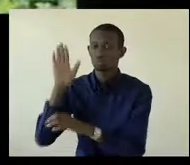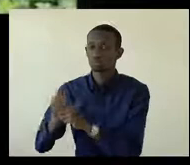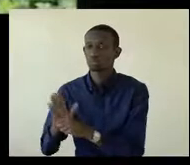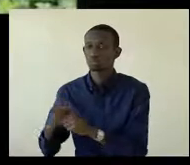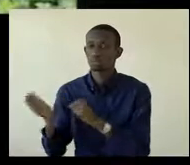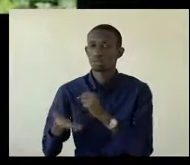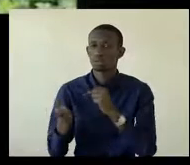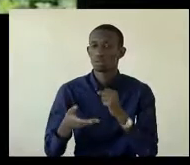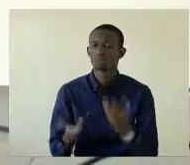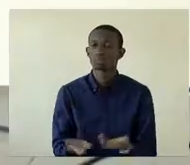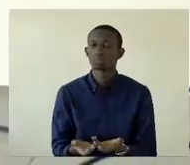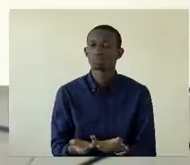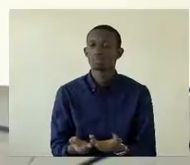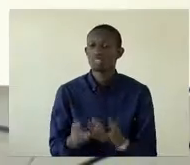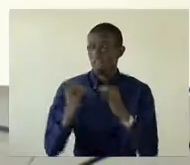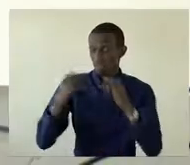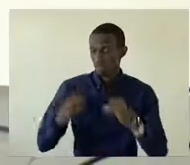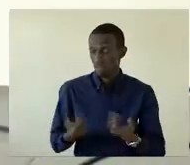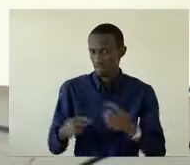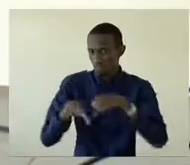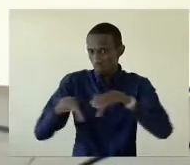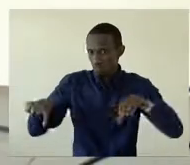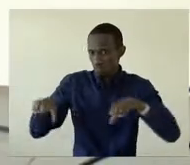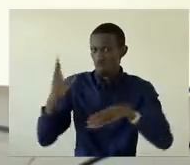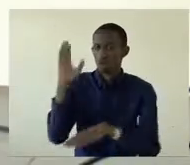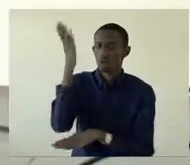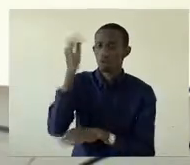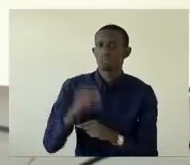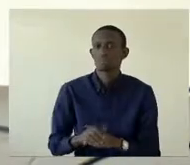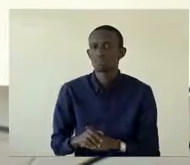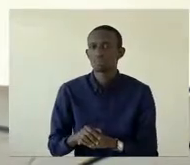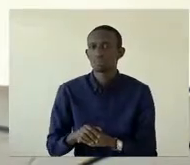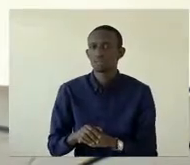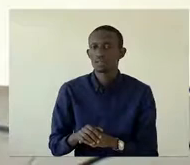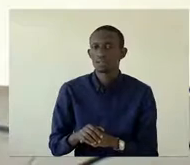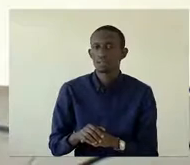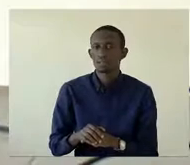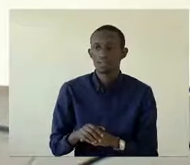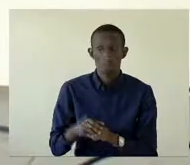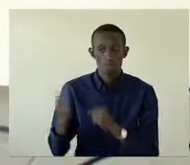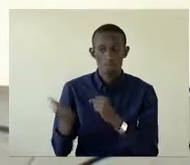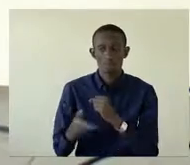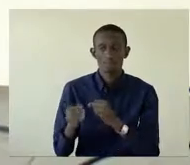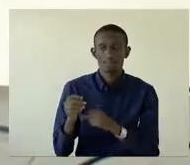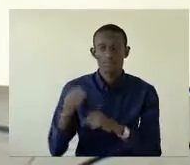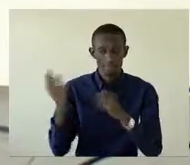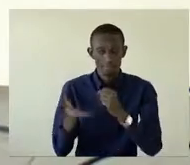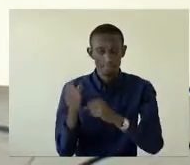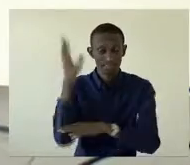if I'm having timber made from wood and trees, cut it,